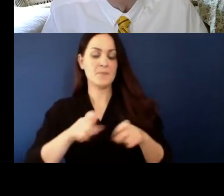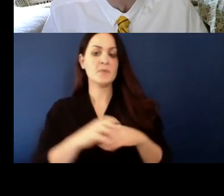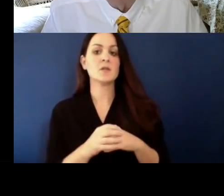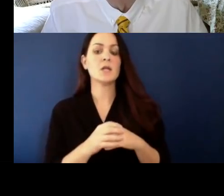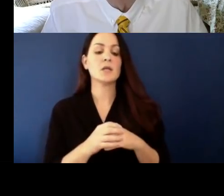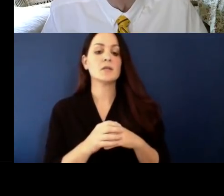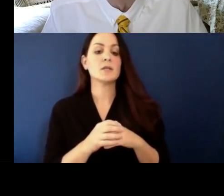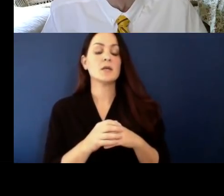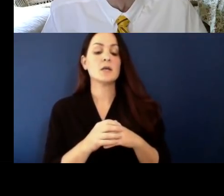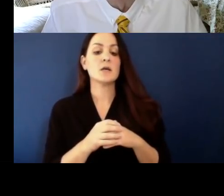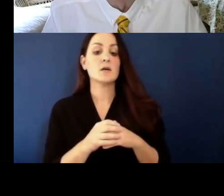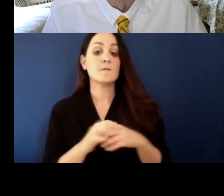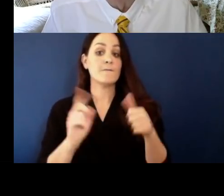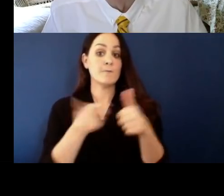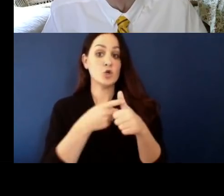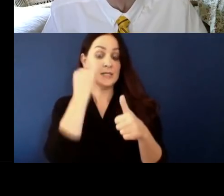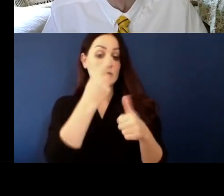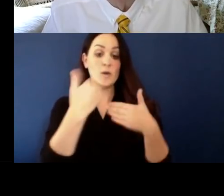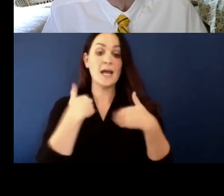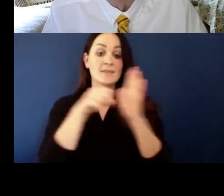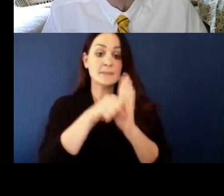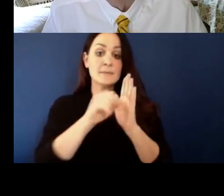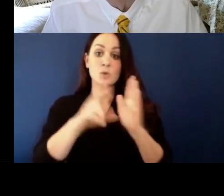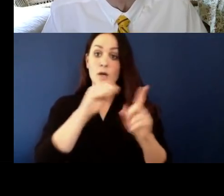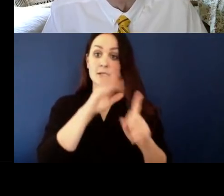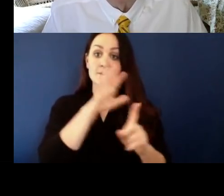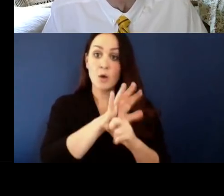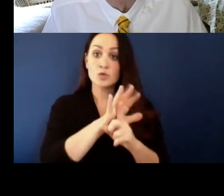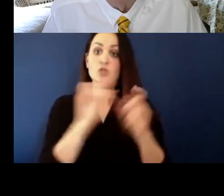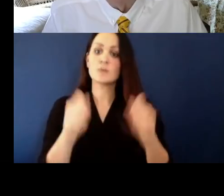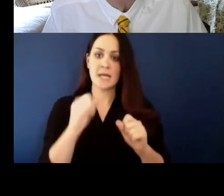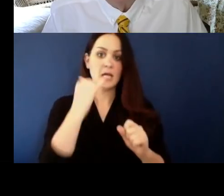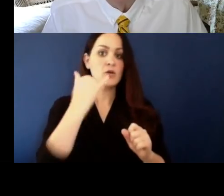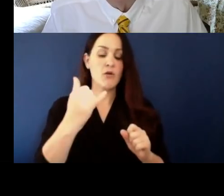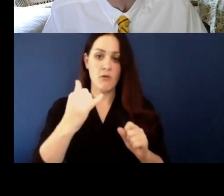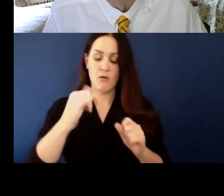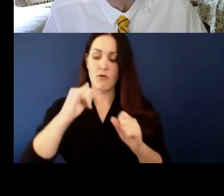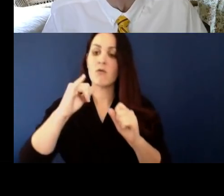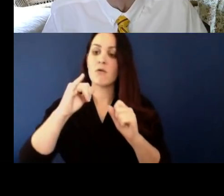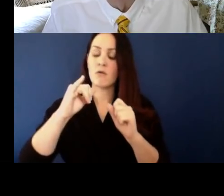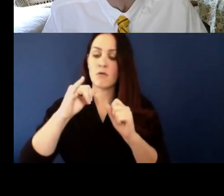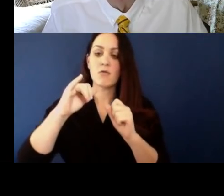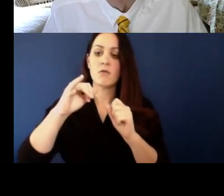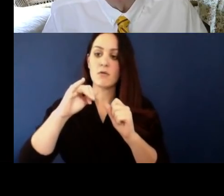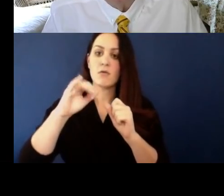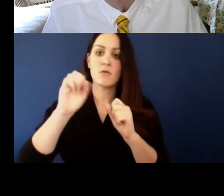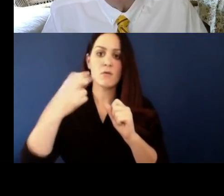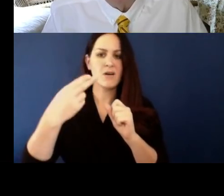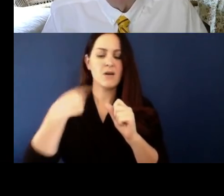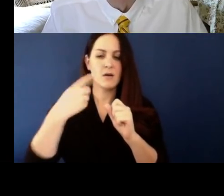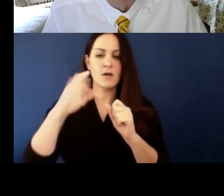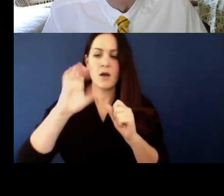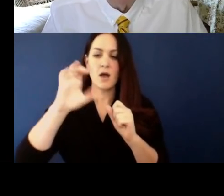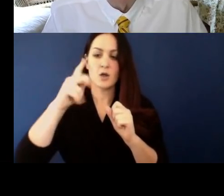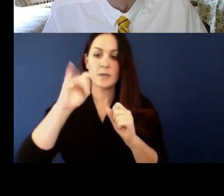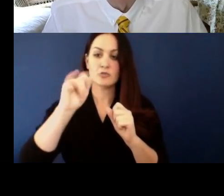main route is if you have symptoms or an exposure, you can call occupational health and they will refer you for a